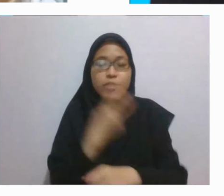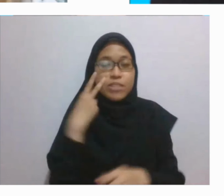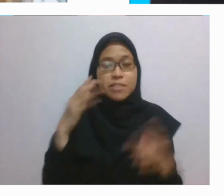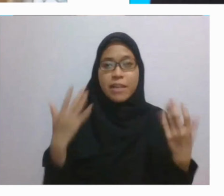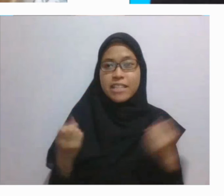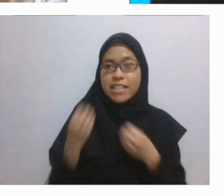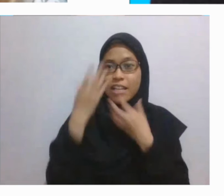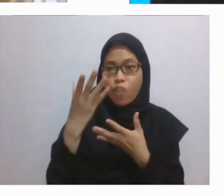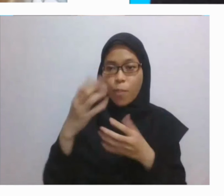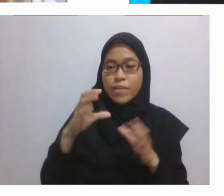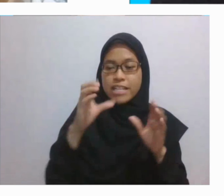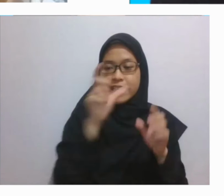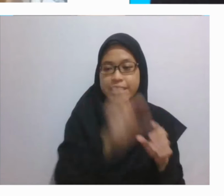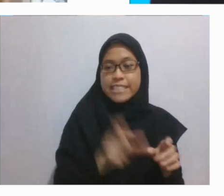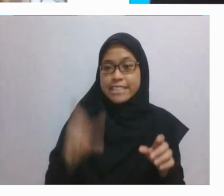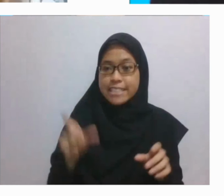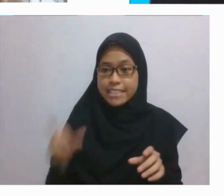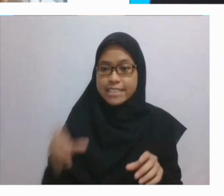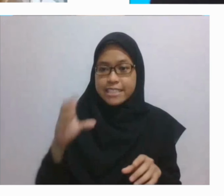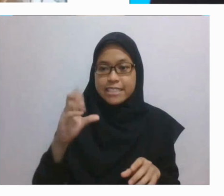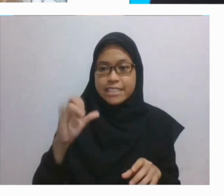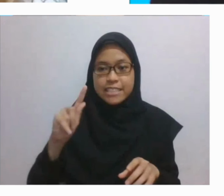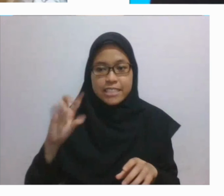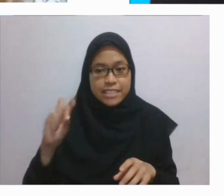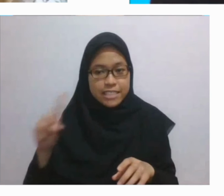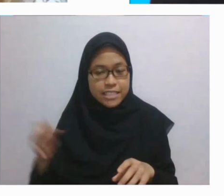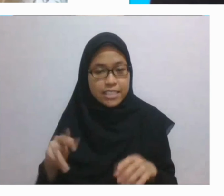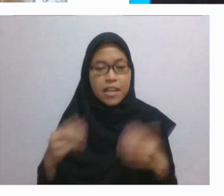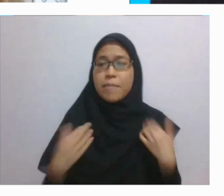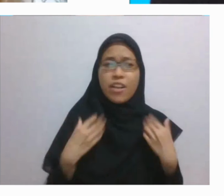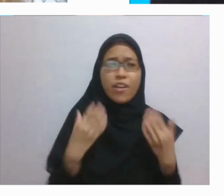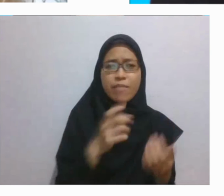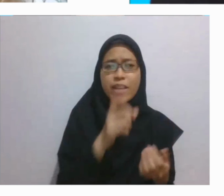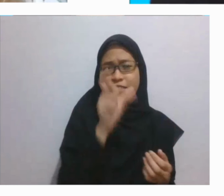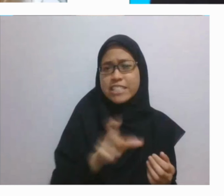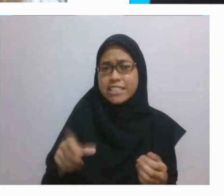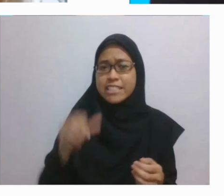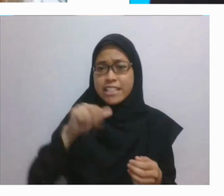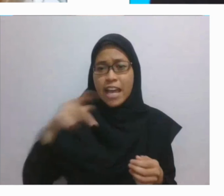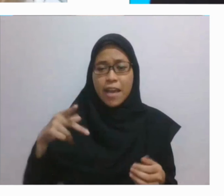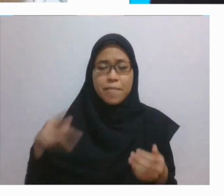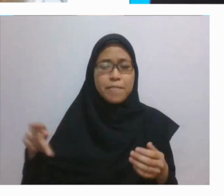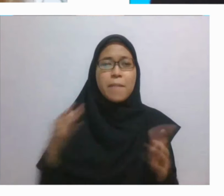science apps now. So you can have bird watching apps, plant identification apps,